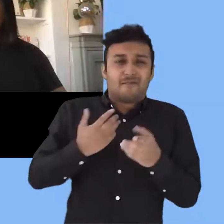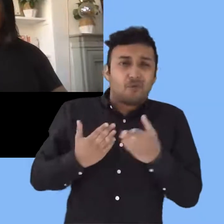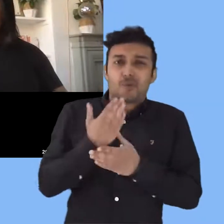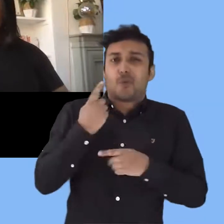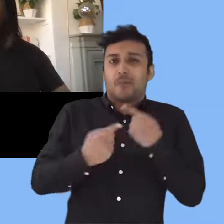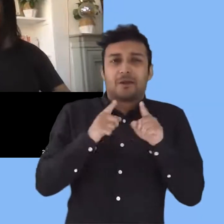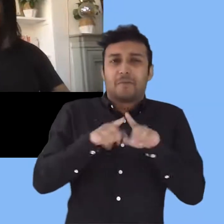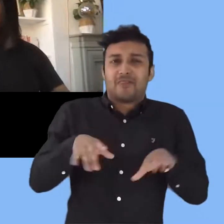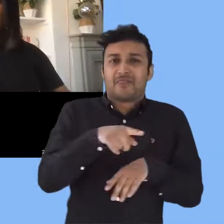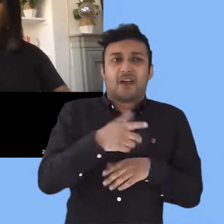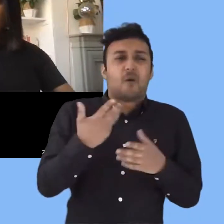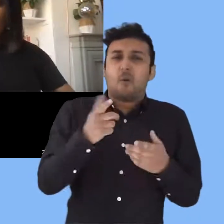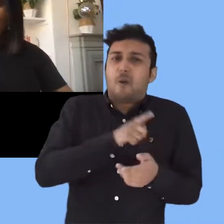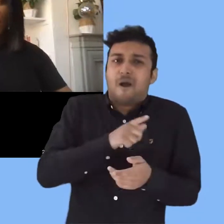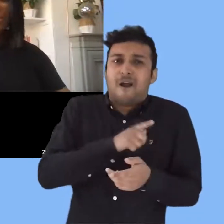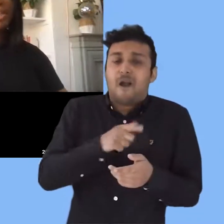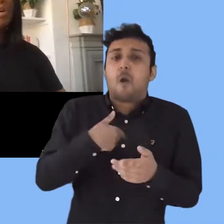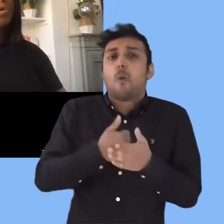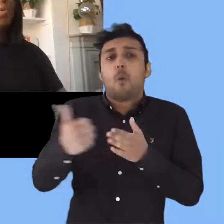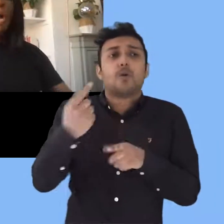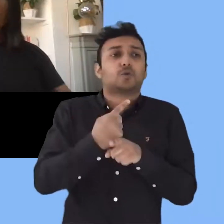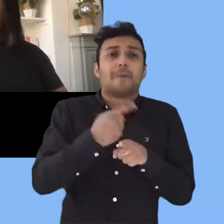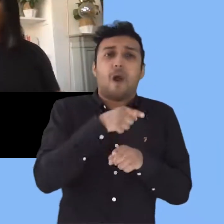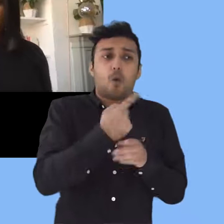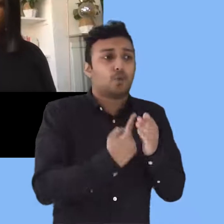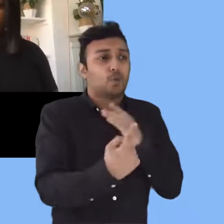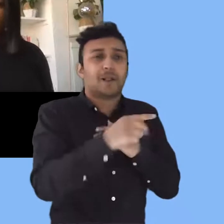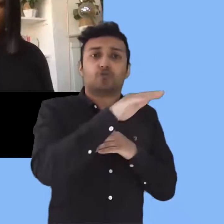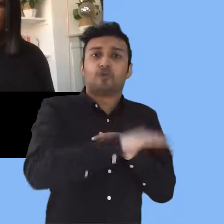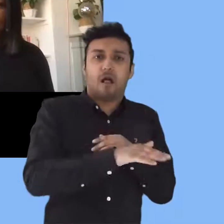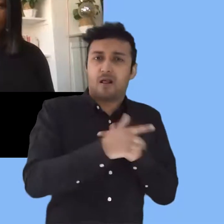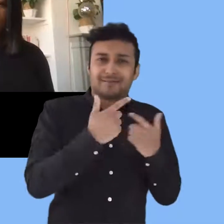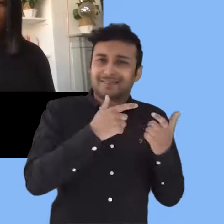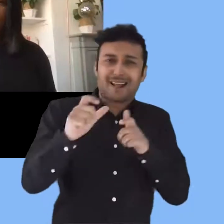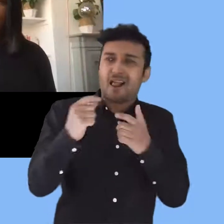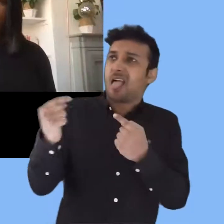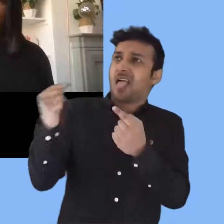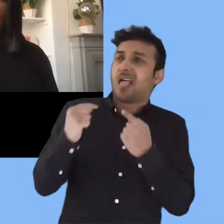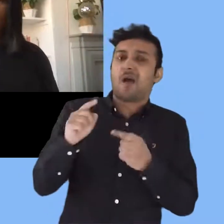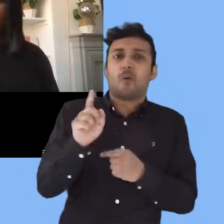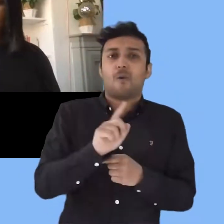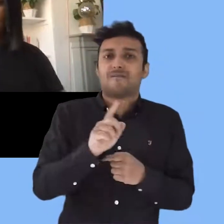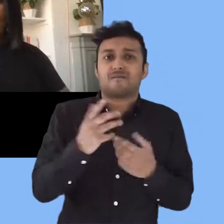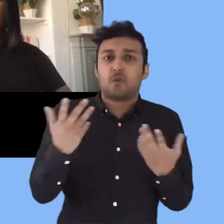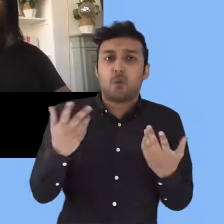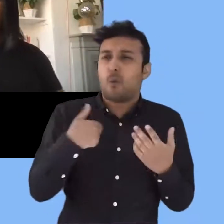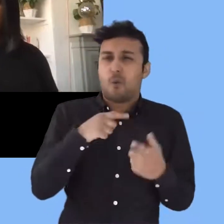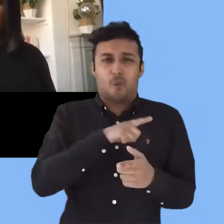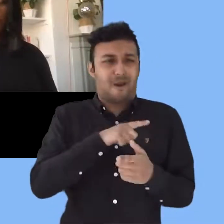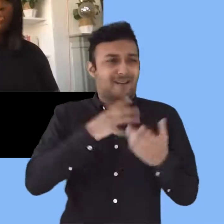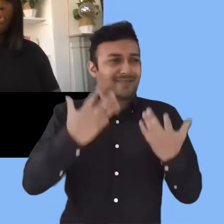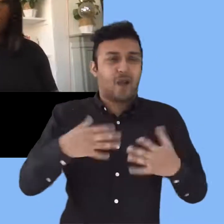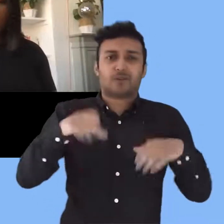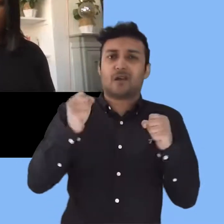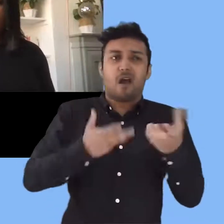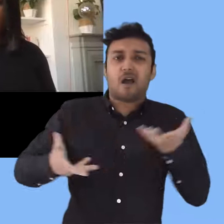a sector where we're always talking about the unique child? Why are we only having conversations now? Or having conversations outside